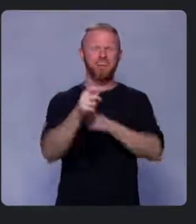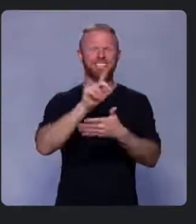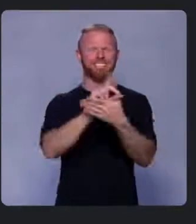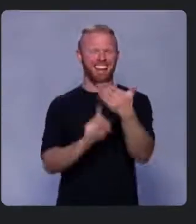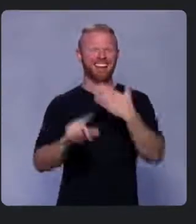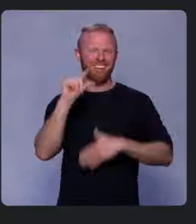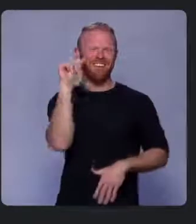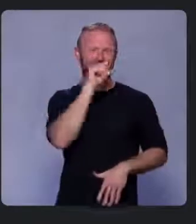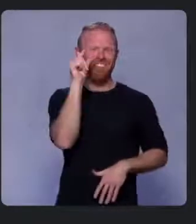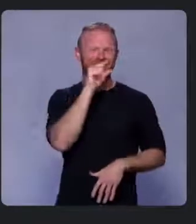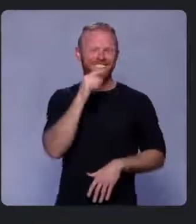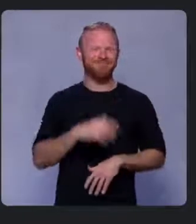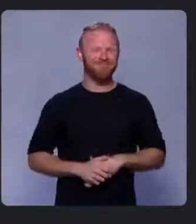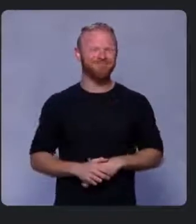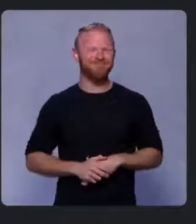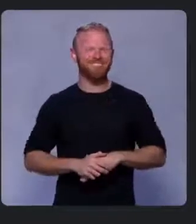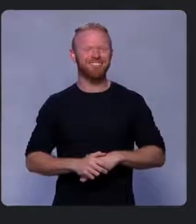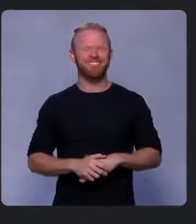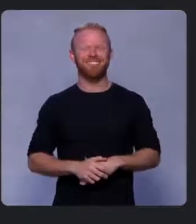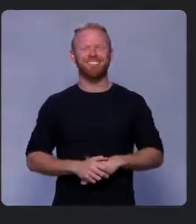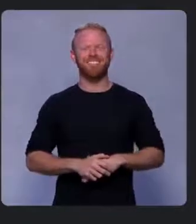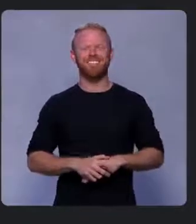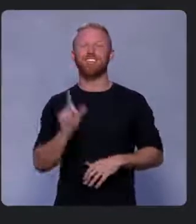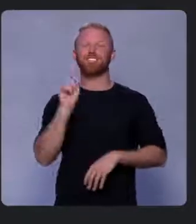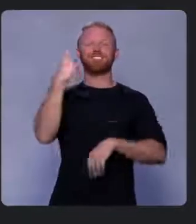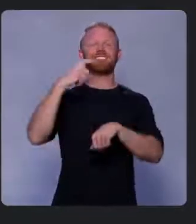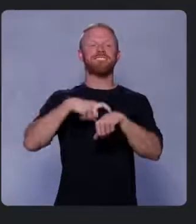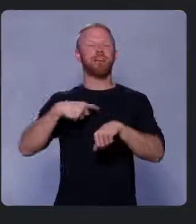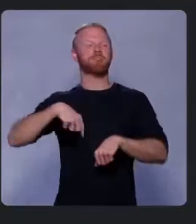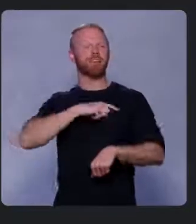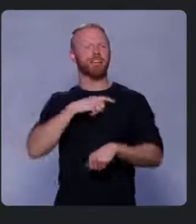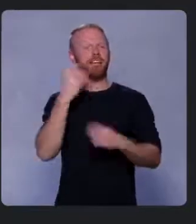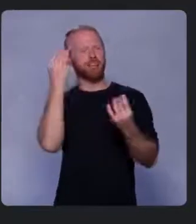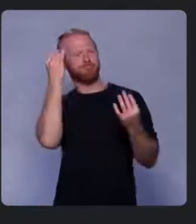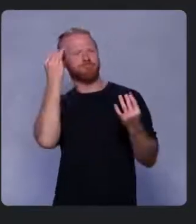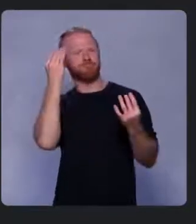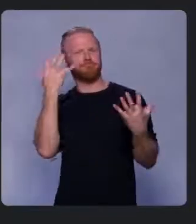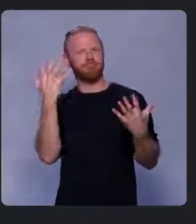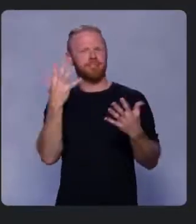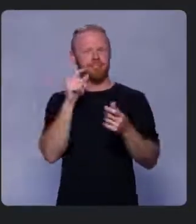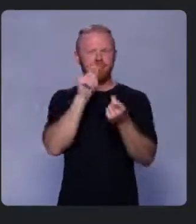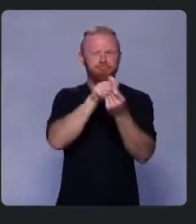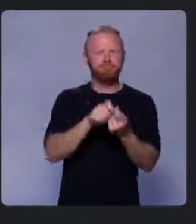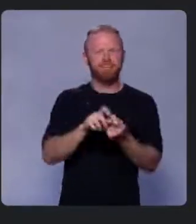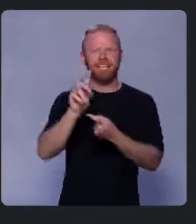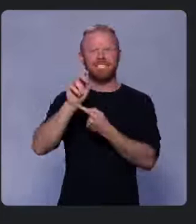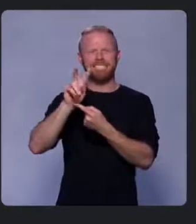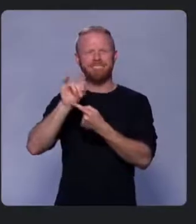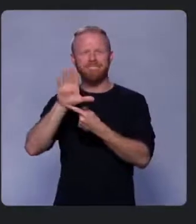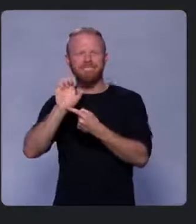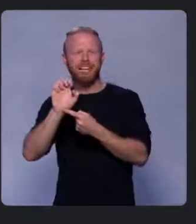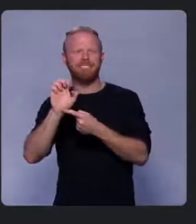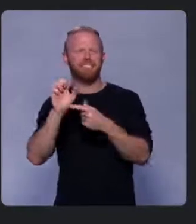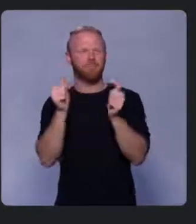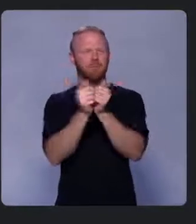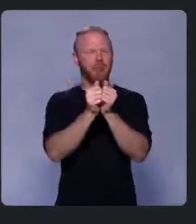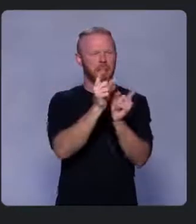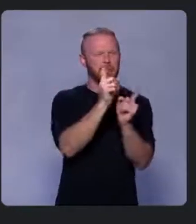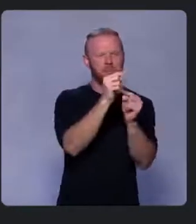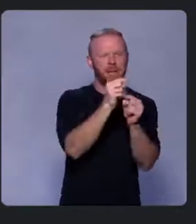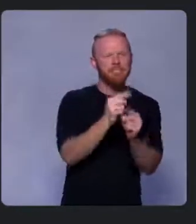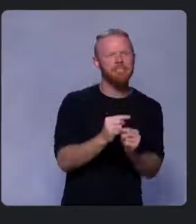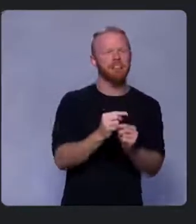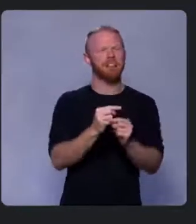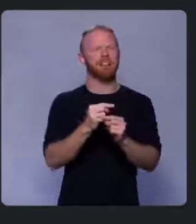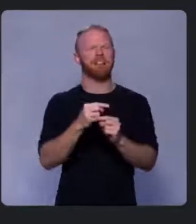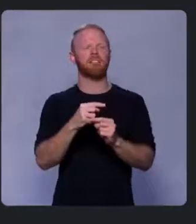across Google. For the first time, we can consider the details of devices together with the pixels on their